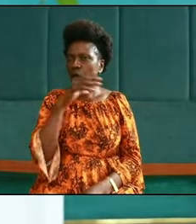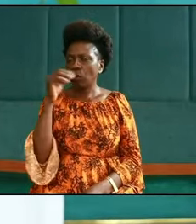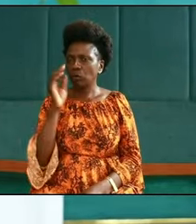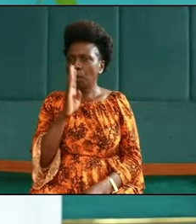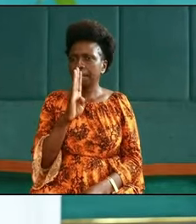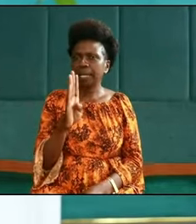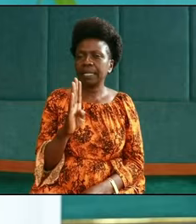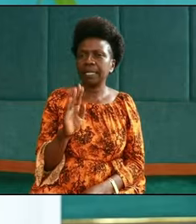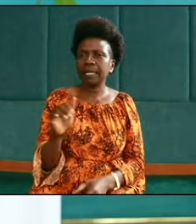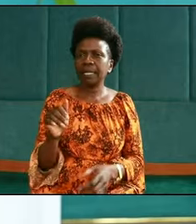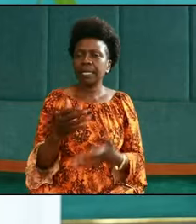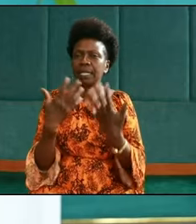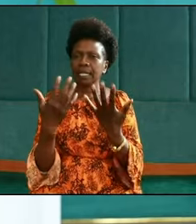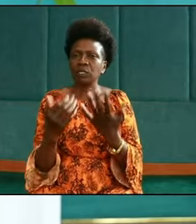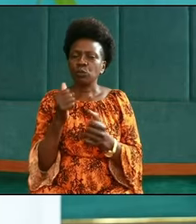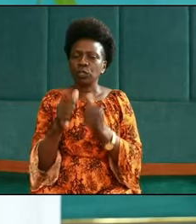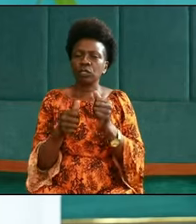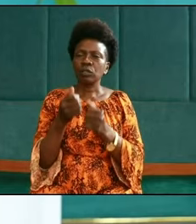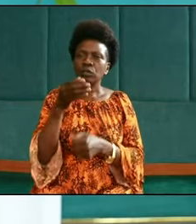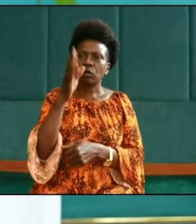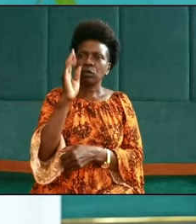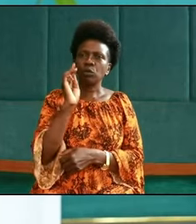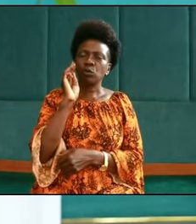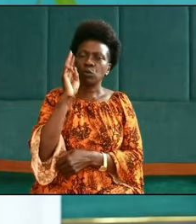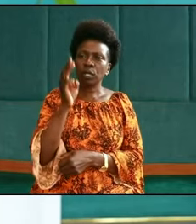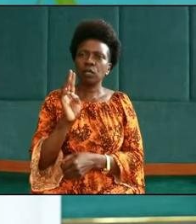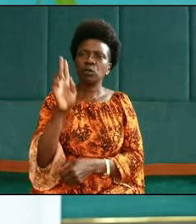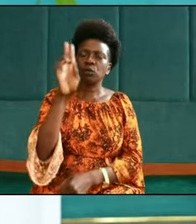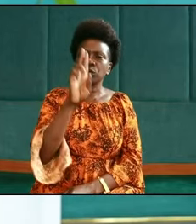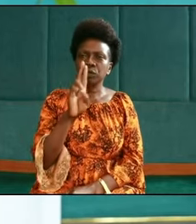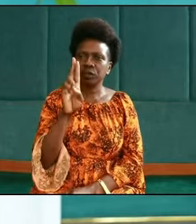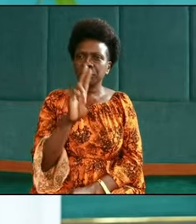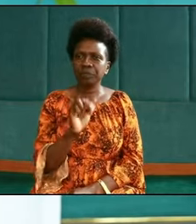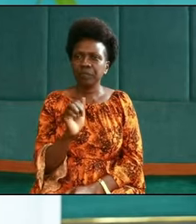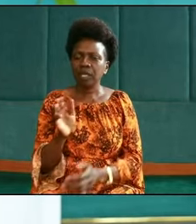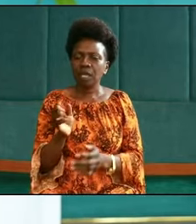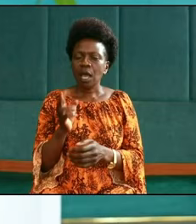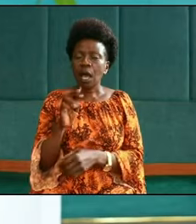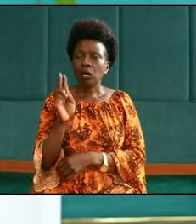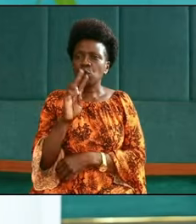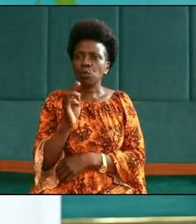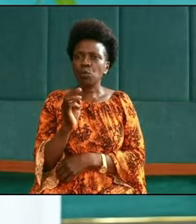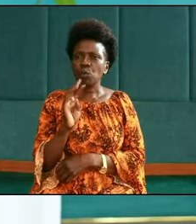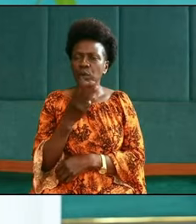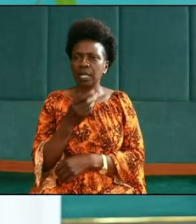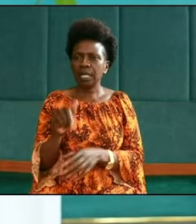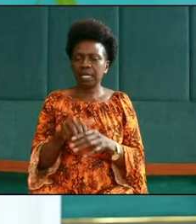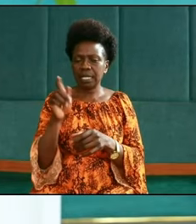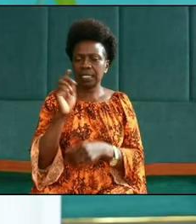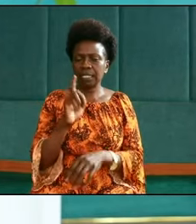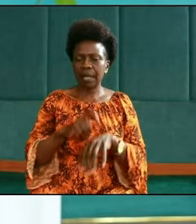be instruments which God will use? Are we in this